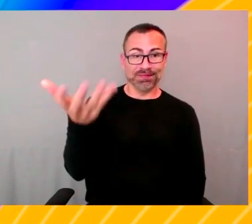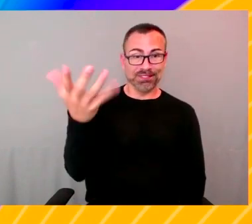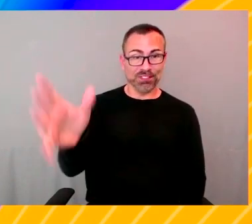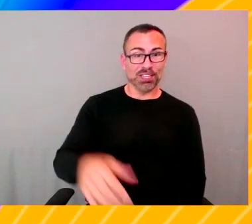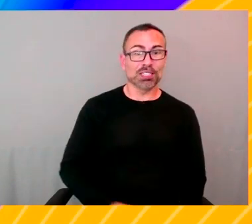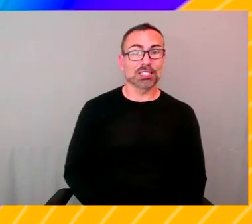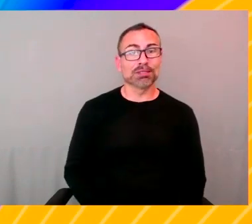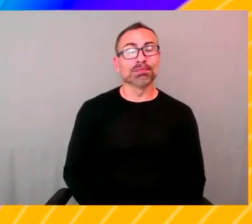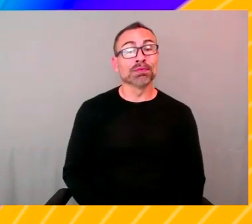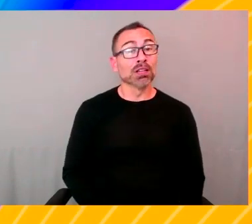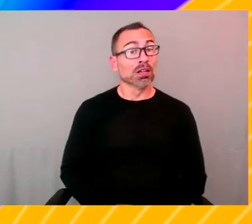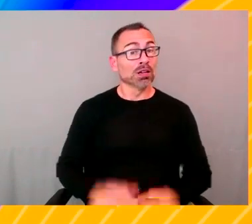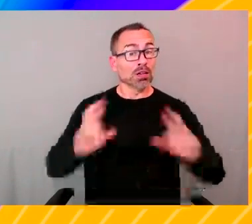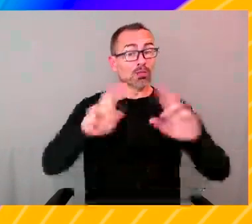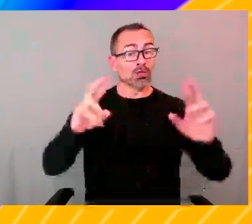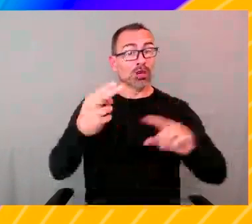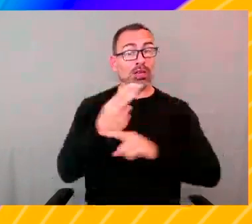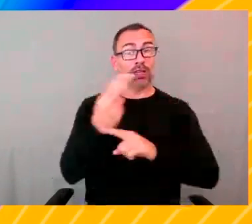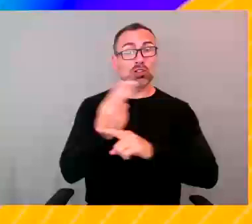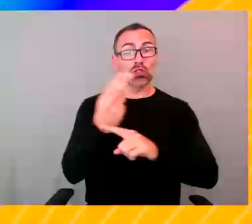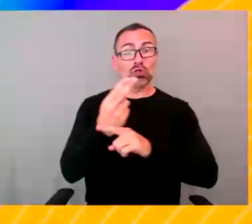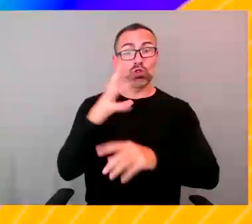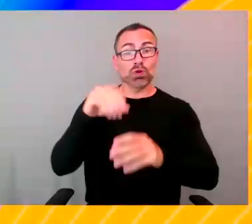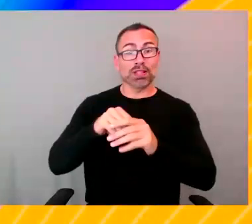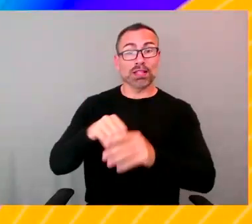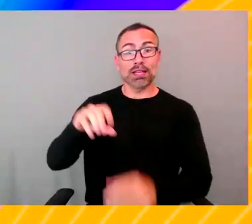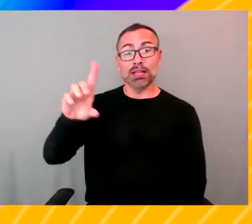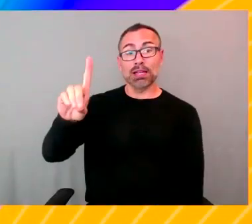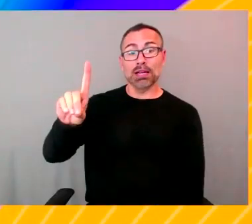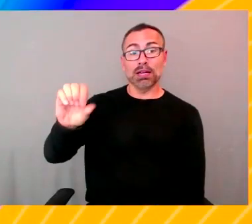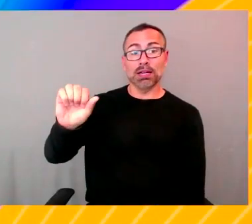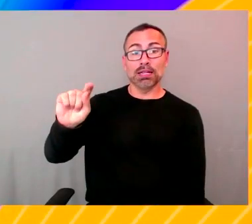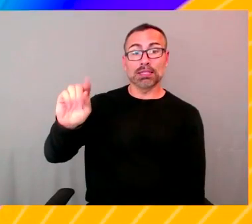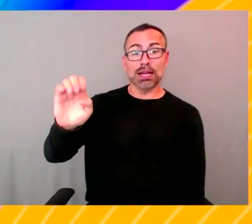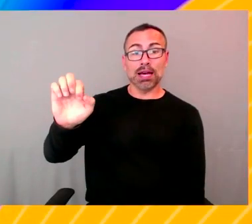for use in either a DataBrew job or a regular Glue job.